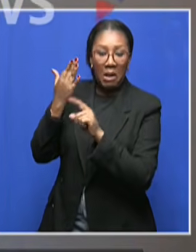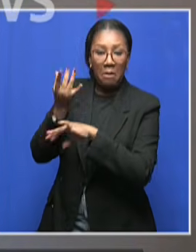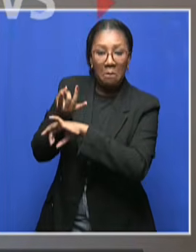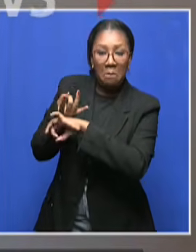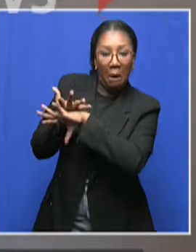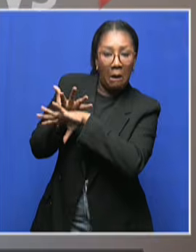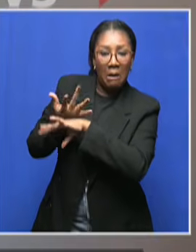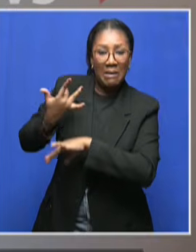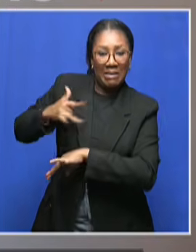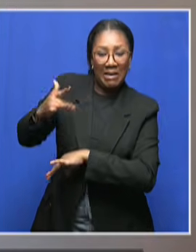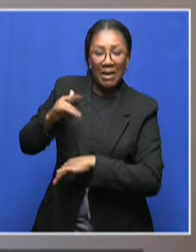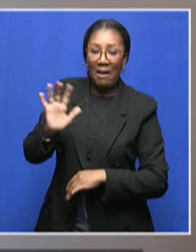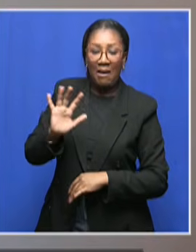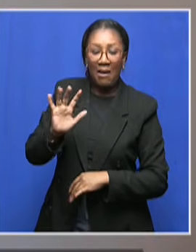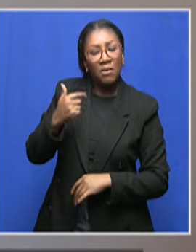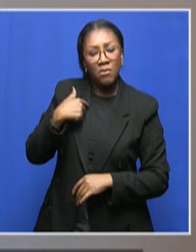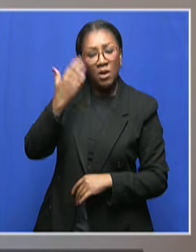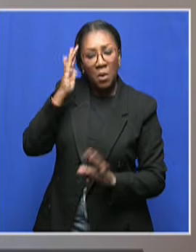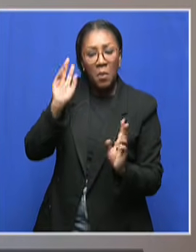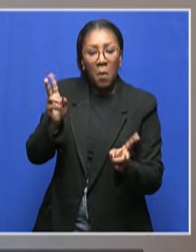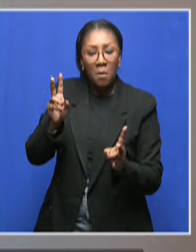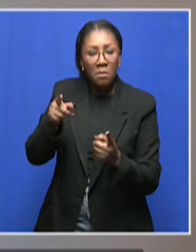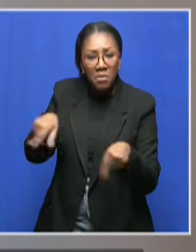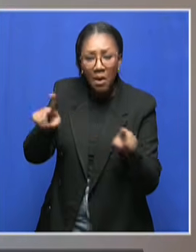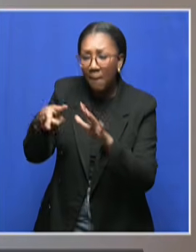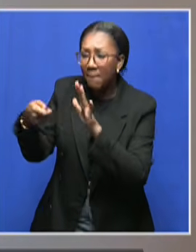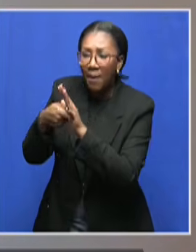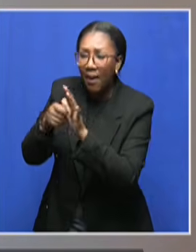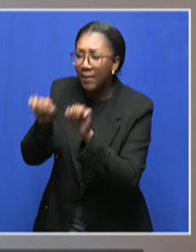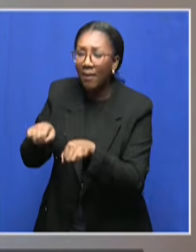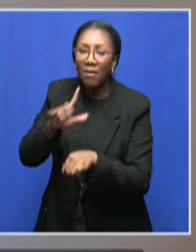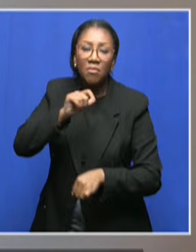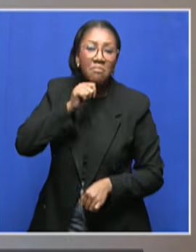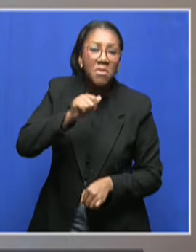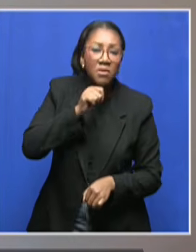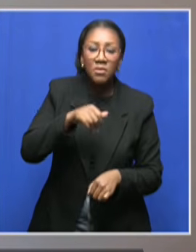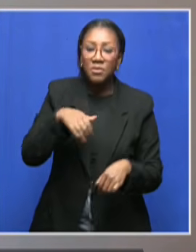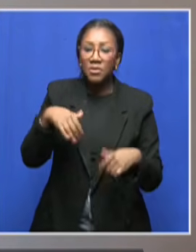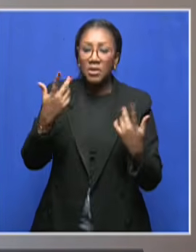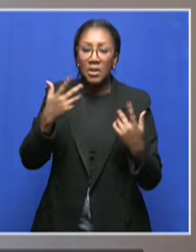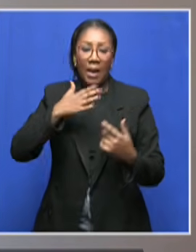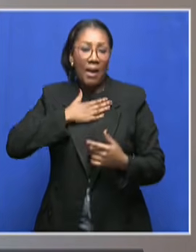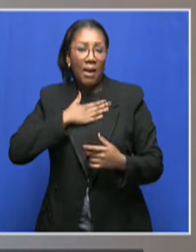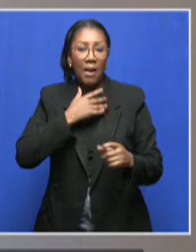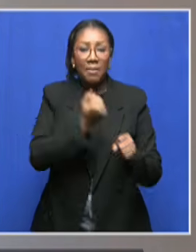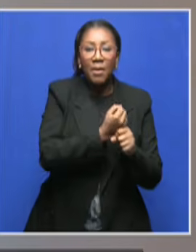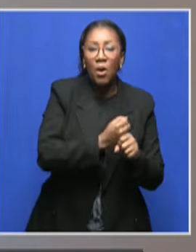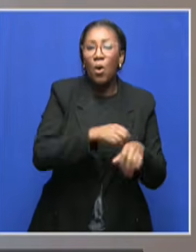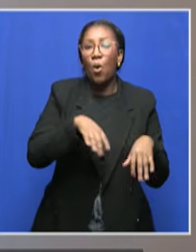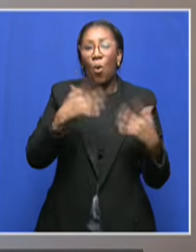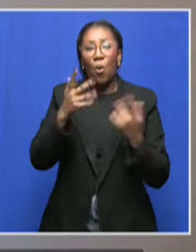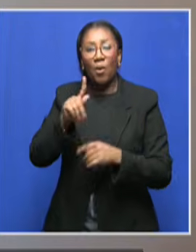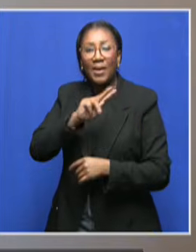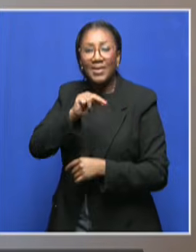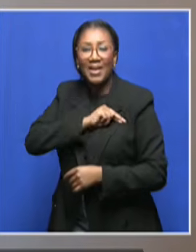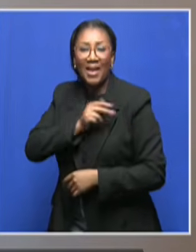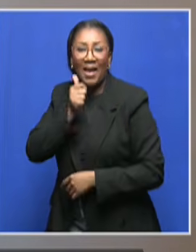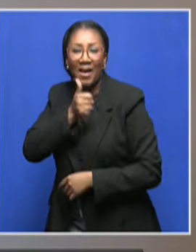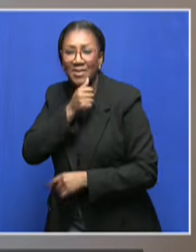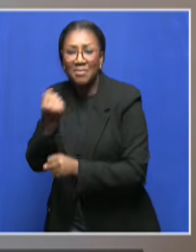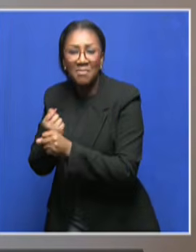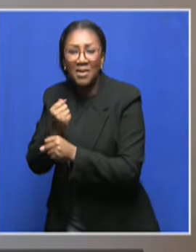want to create a collection of pieces that everyone can have in their home, whether I make it or an auntie from KZN makes